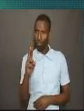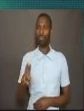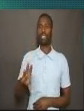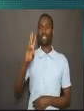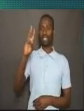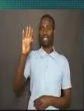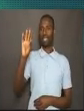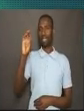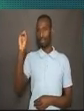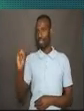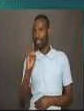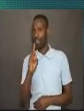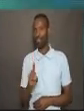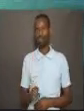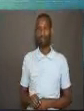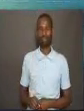69%.